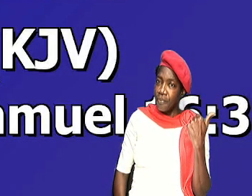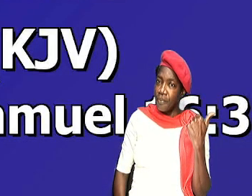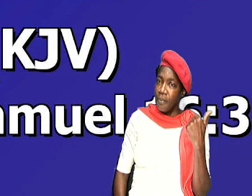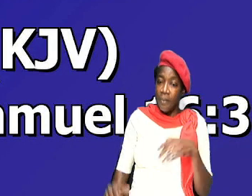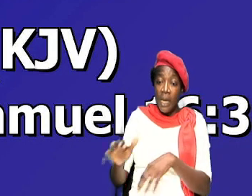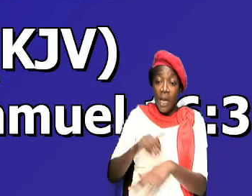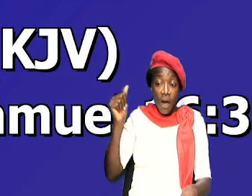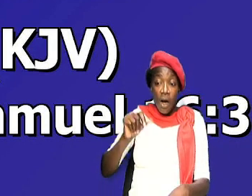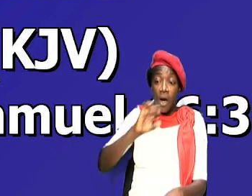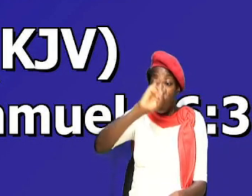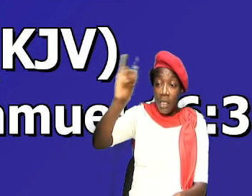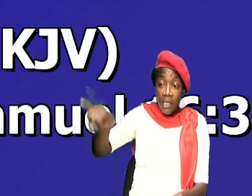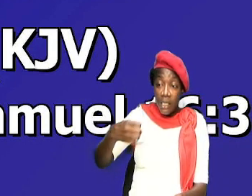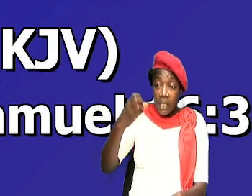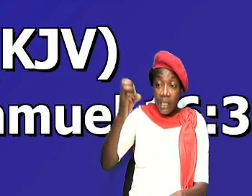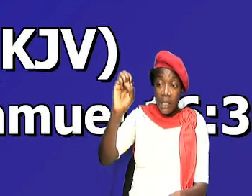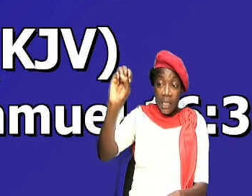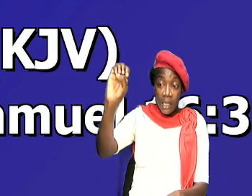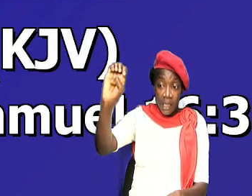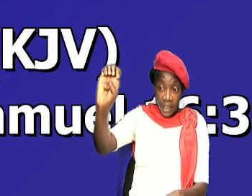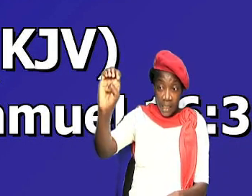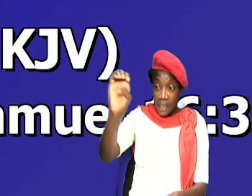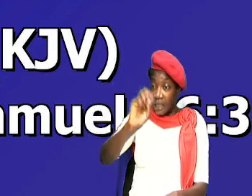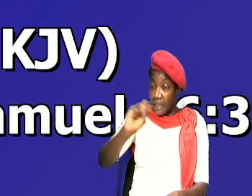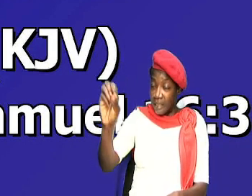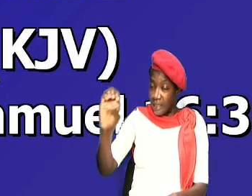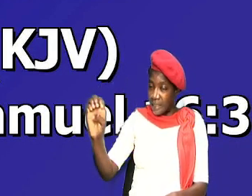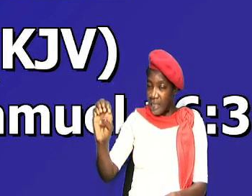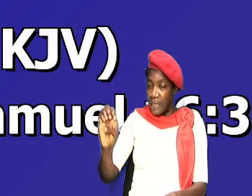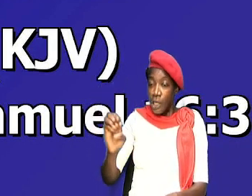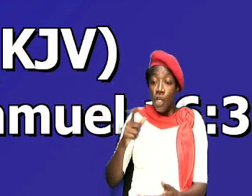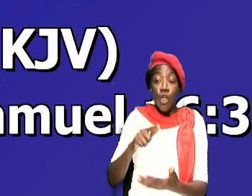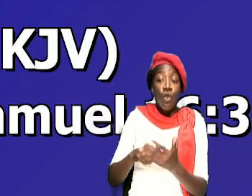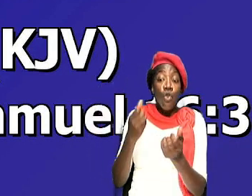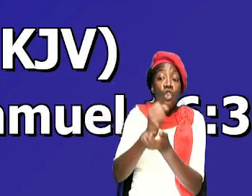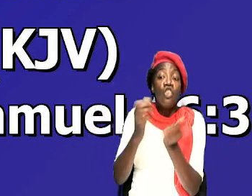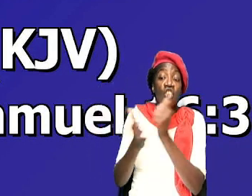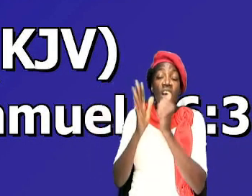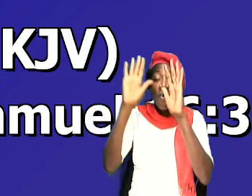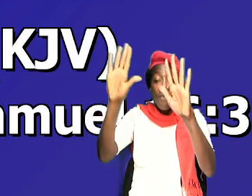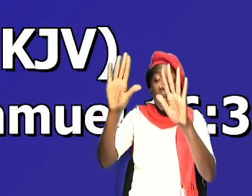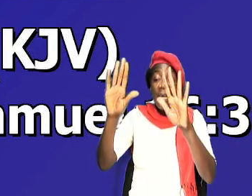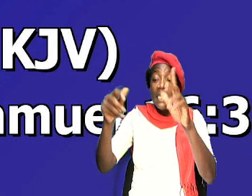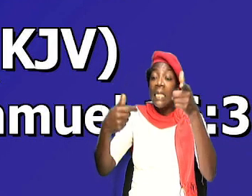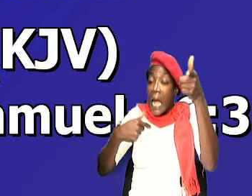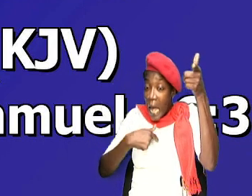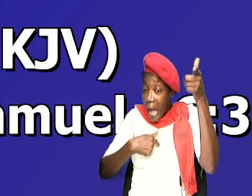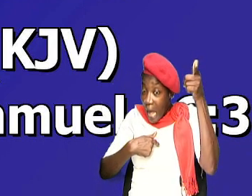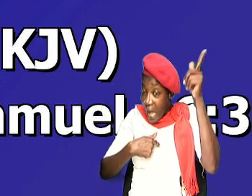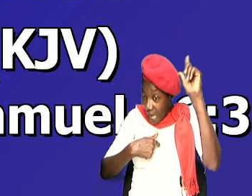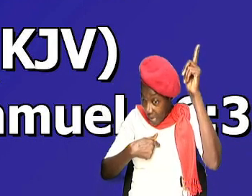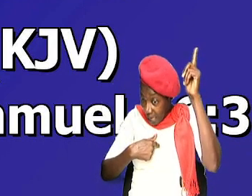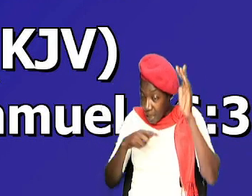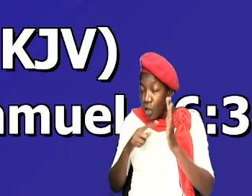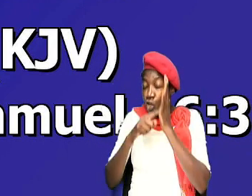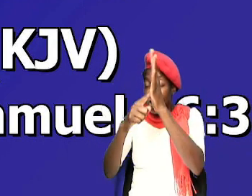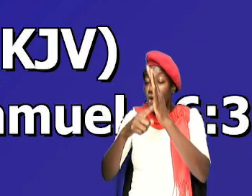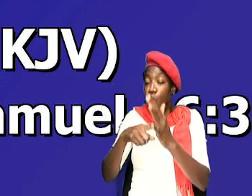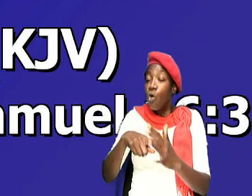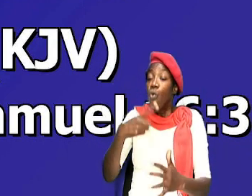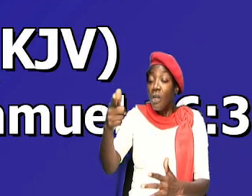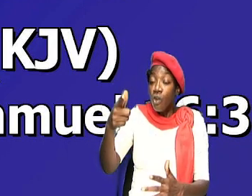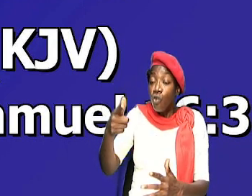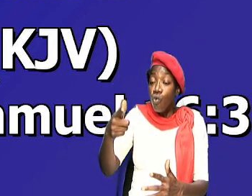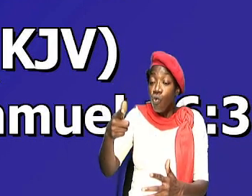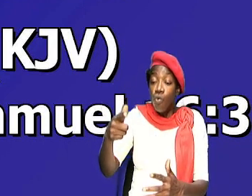And call Jesse to the sacrifice, and I will show thee what thou shalt do. And thou shalt anoint me